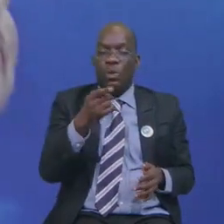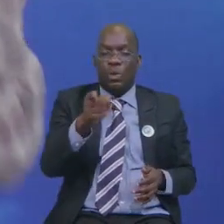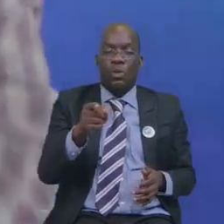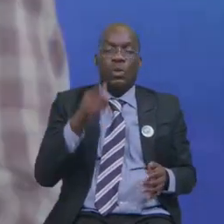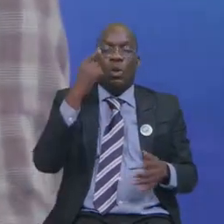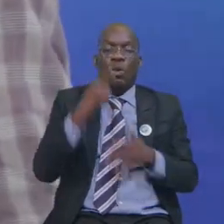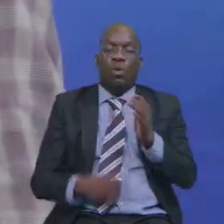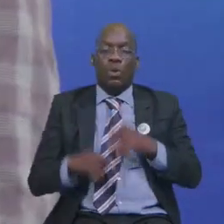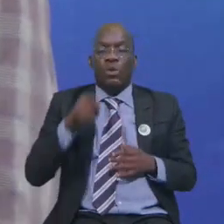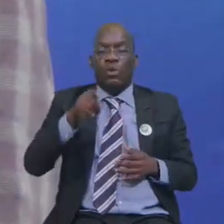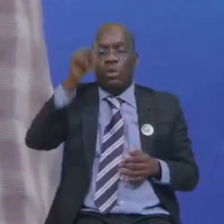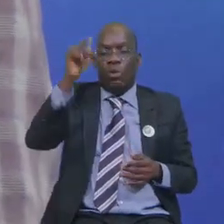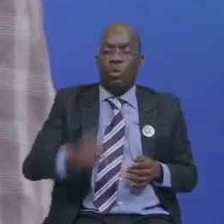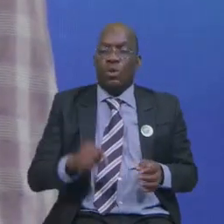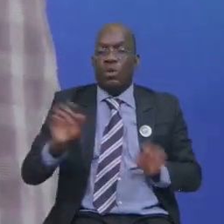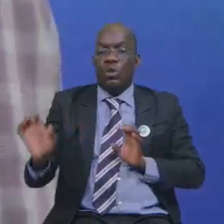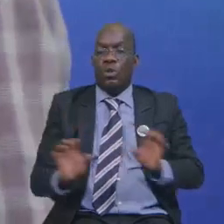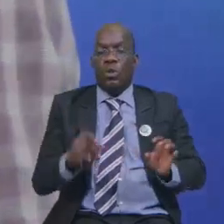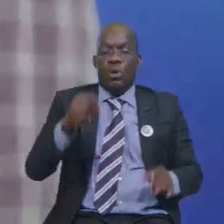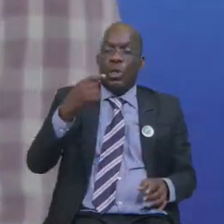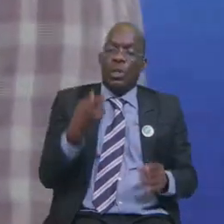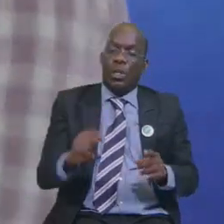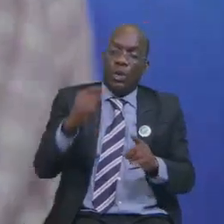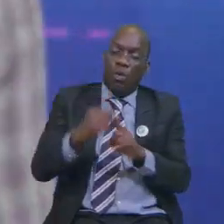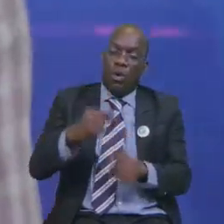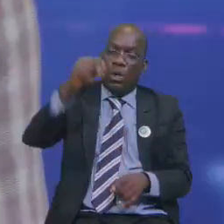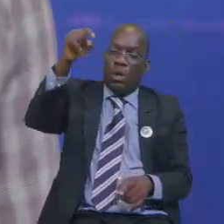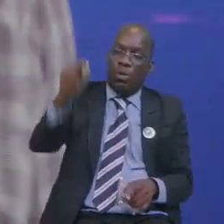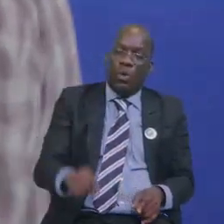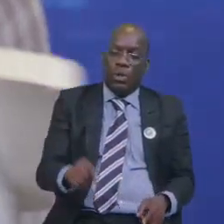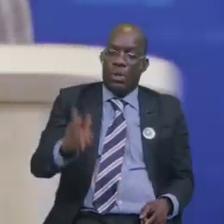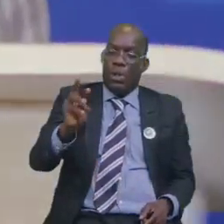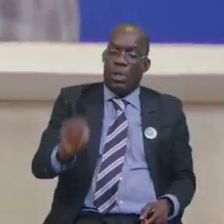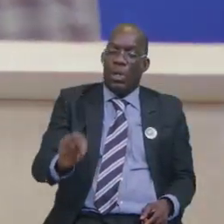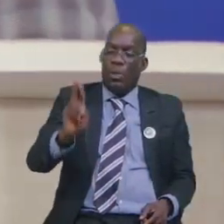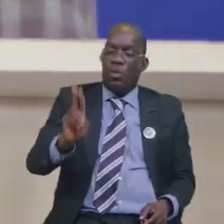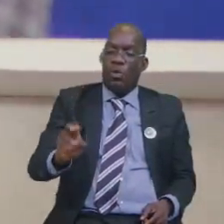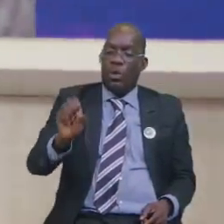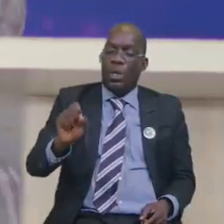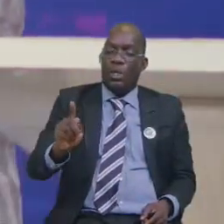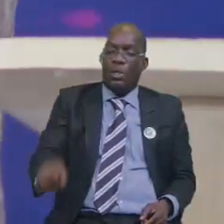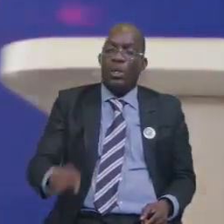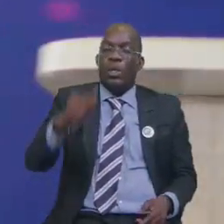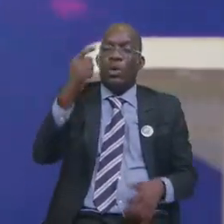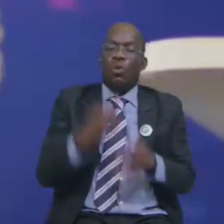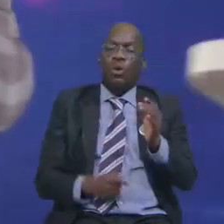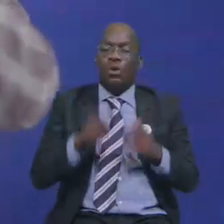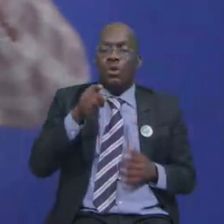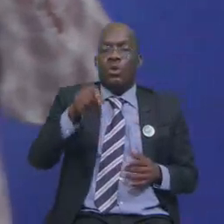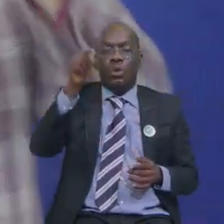must do. The word must. What thou must do. This is